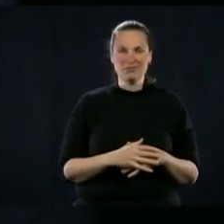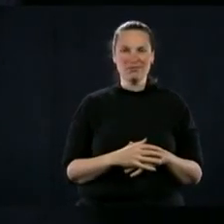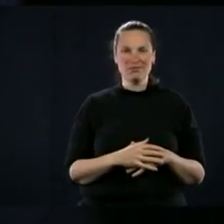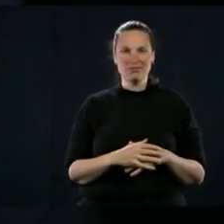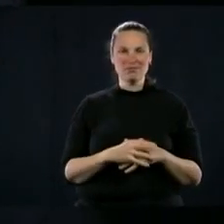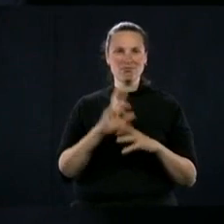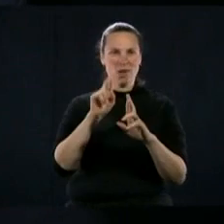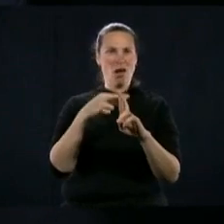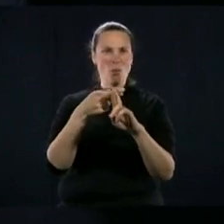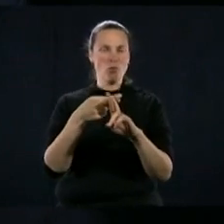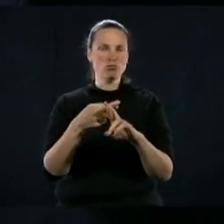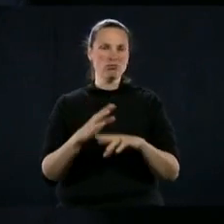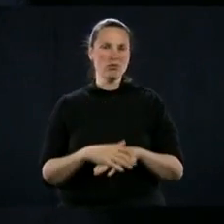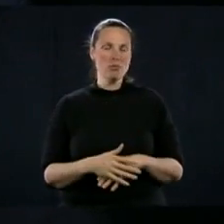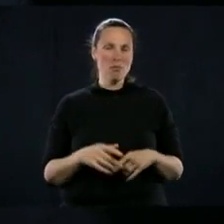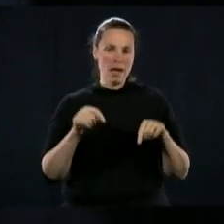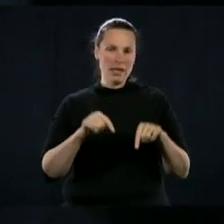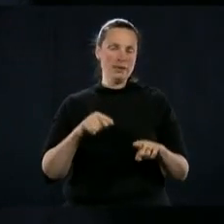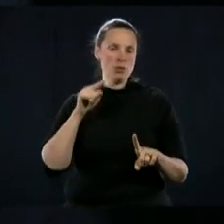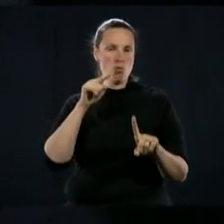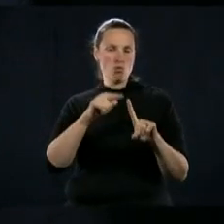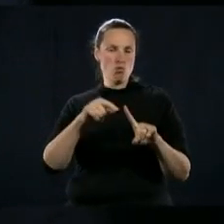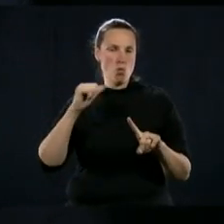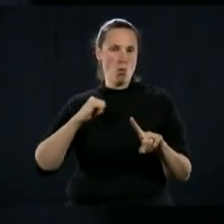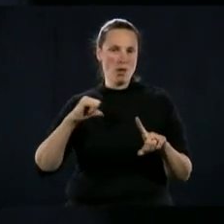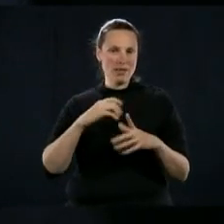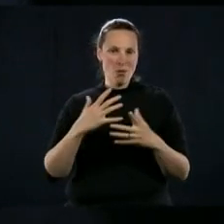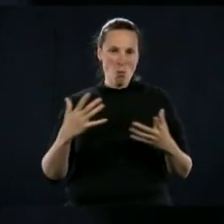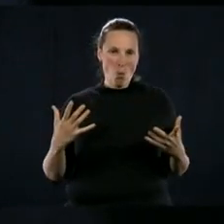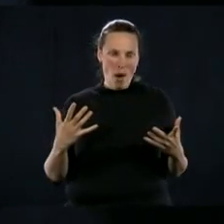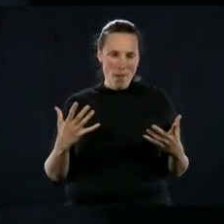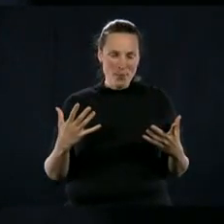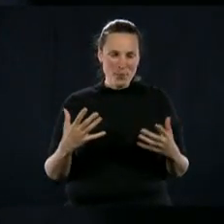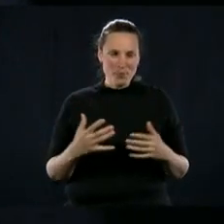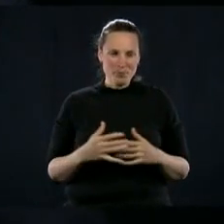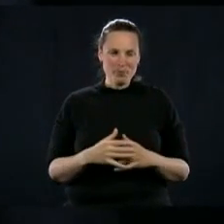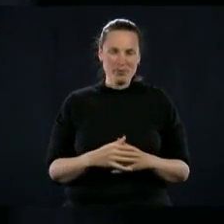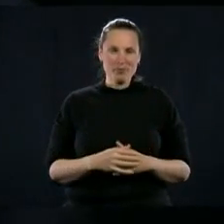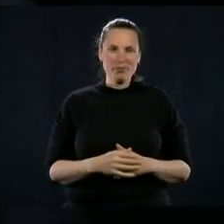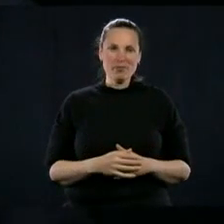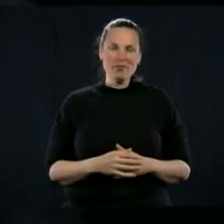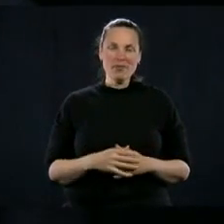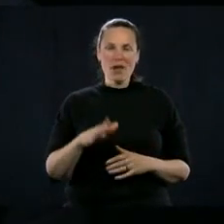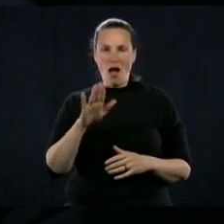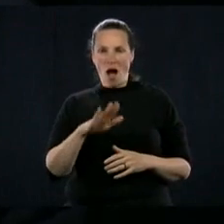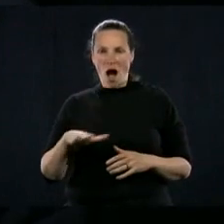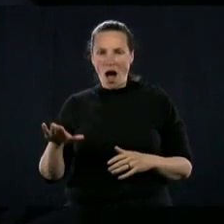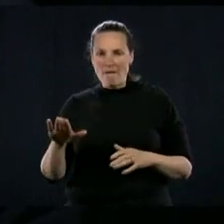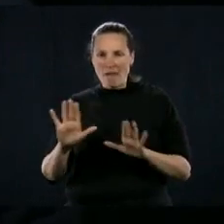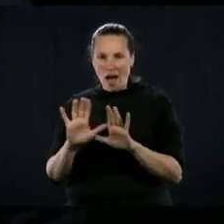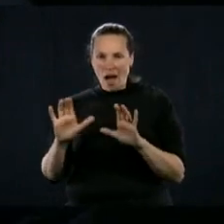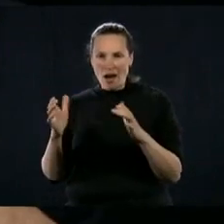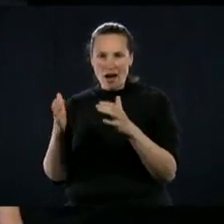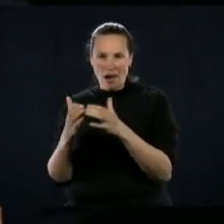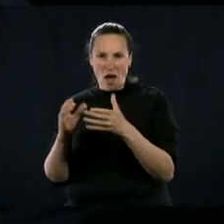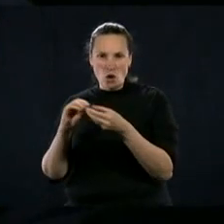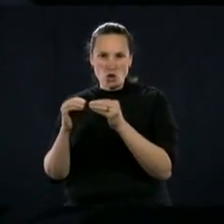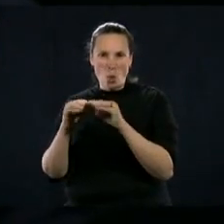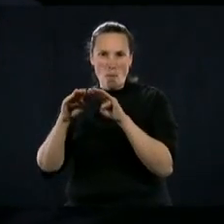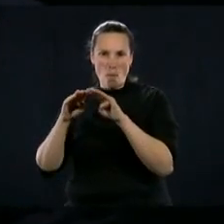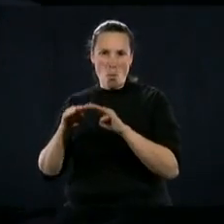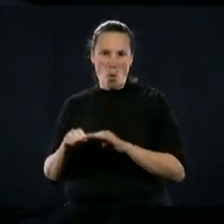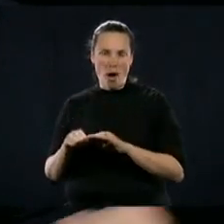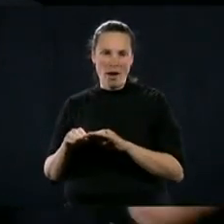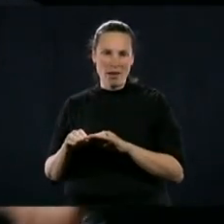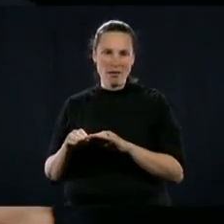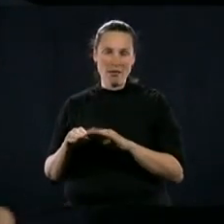saying what we want to try to do is to have fewer children in